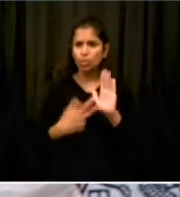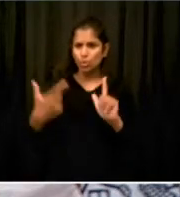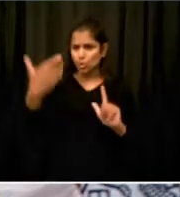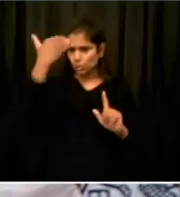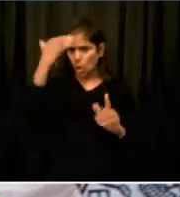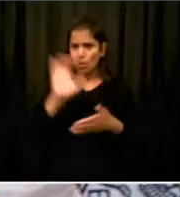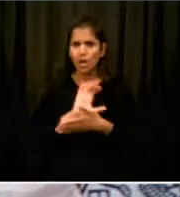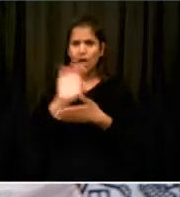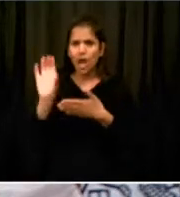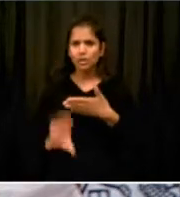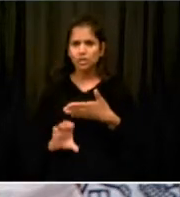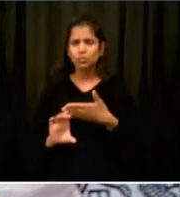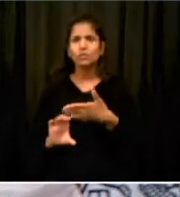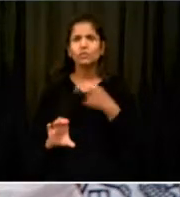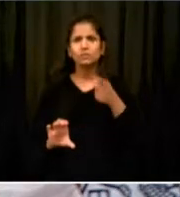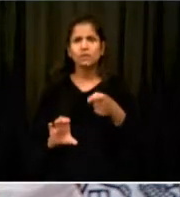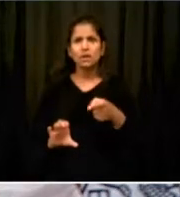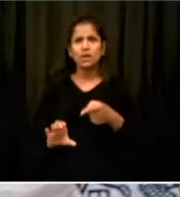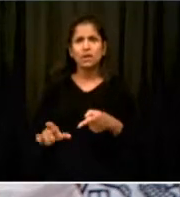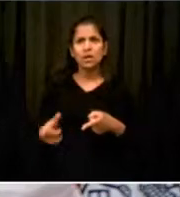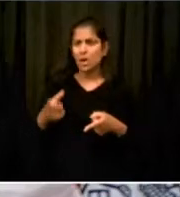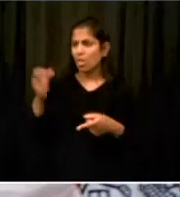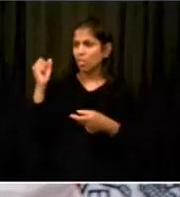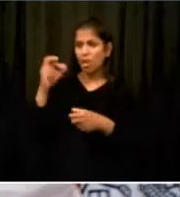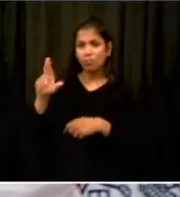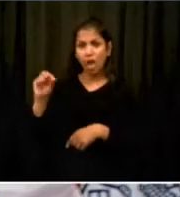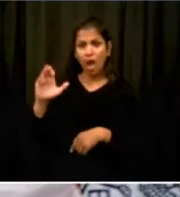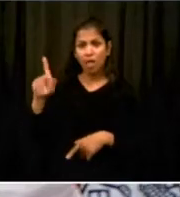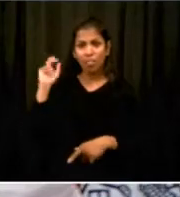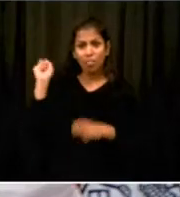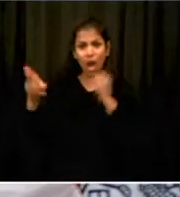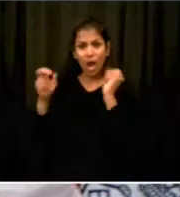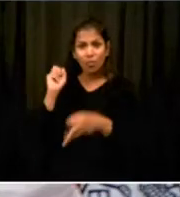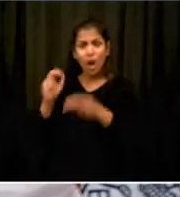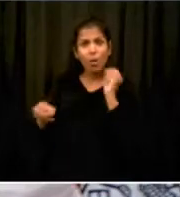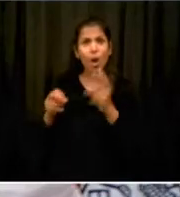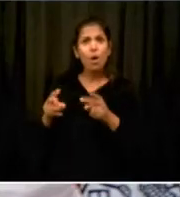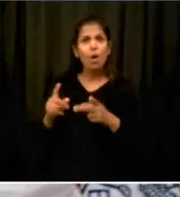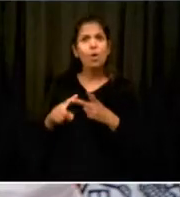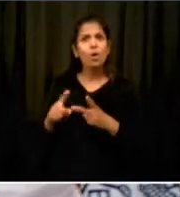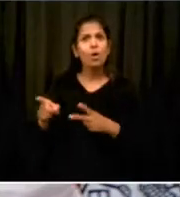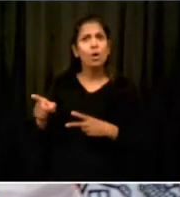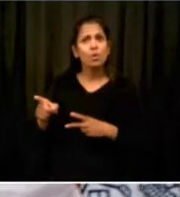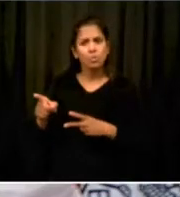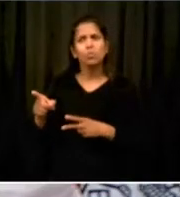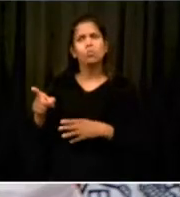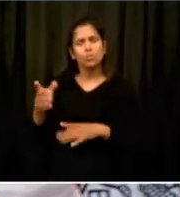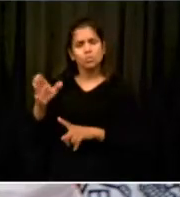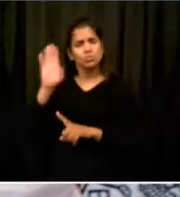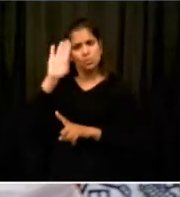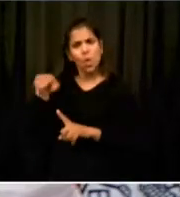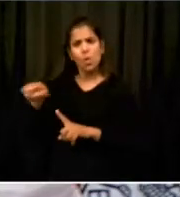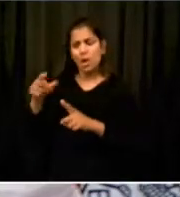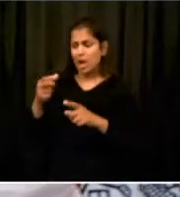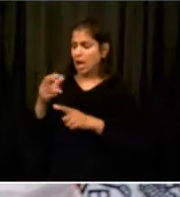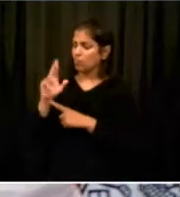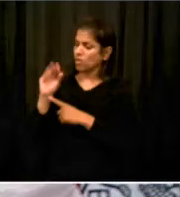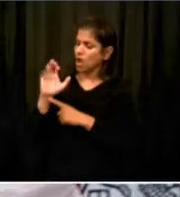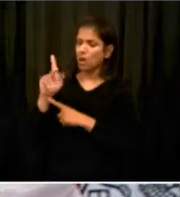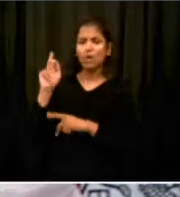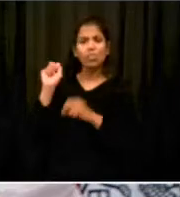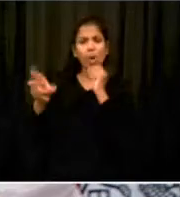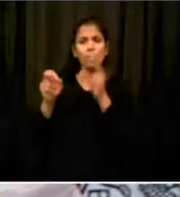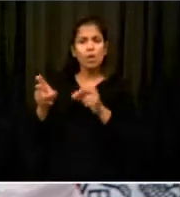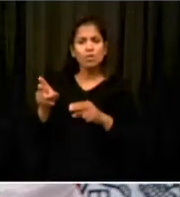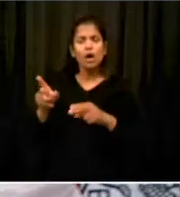to ask about a recent report from WNYC that found 91% of criminal summonses for drinking in public since